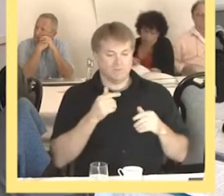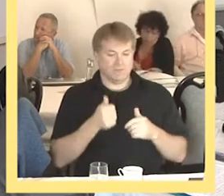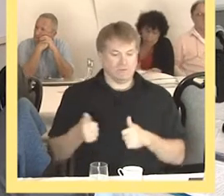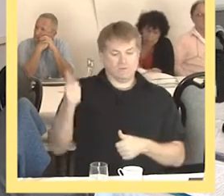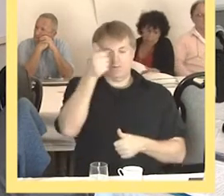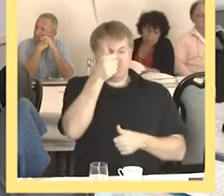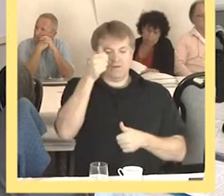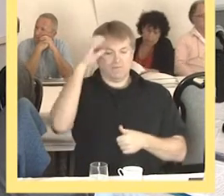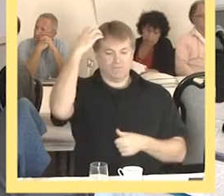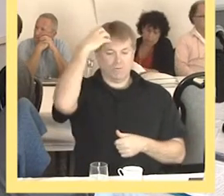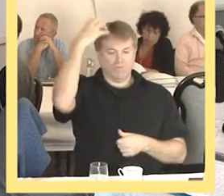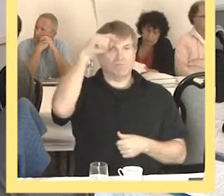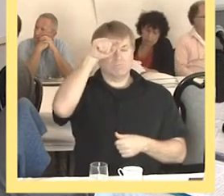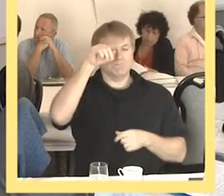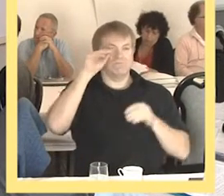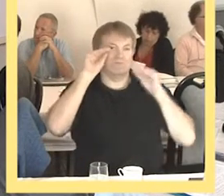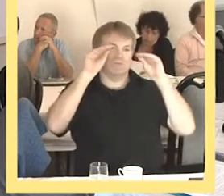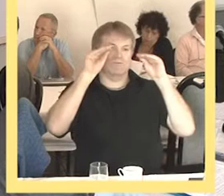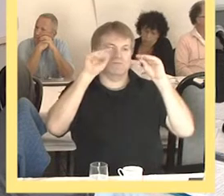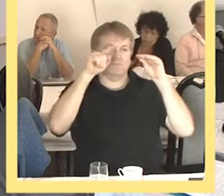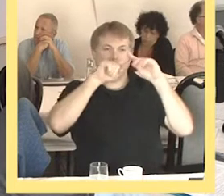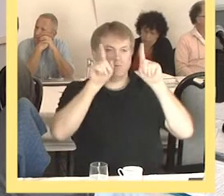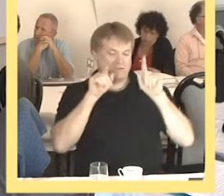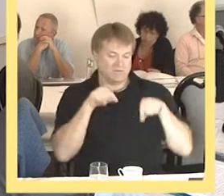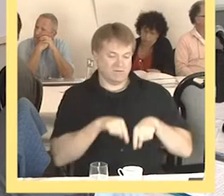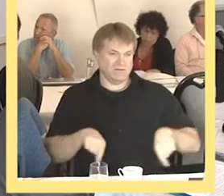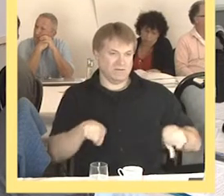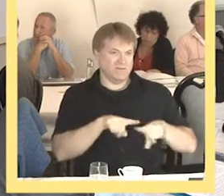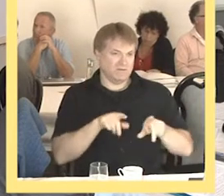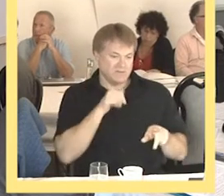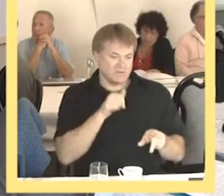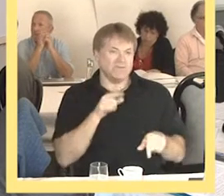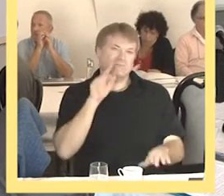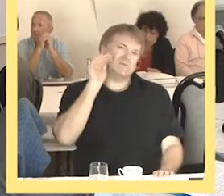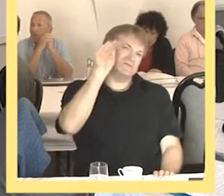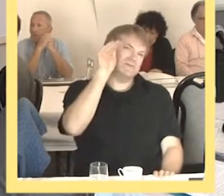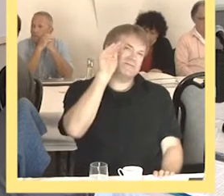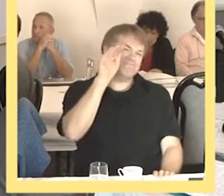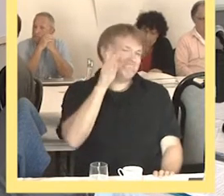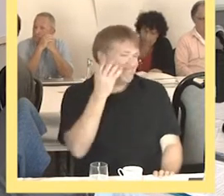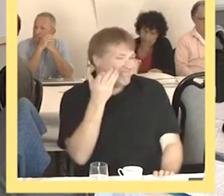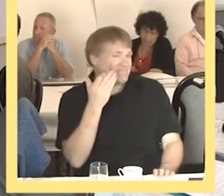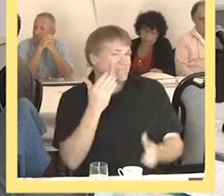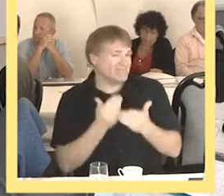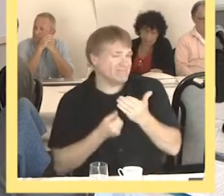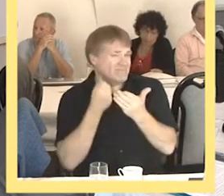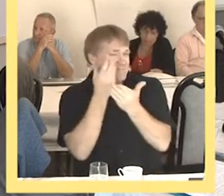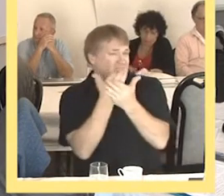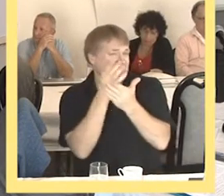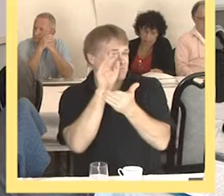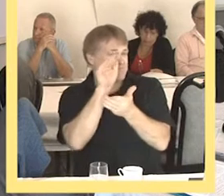And I think that we could sort of approach these authorities and then suggest to them that they build